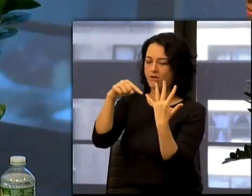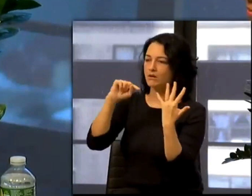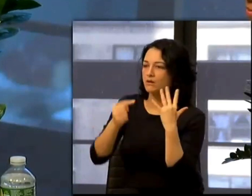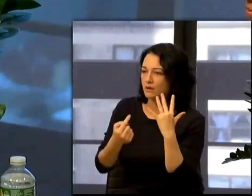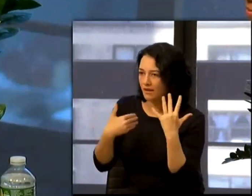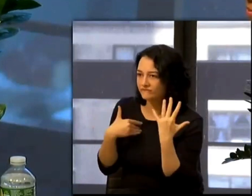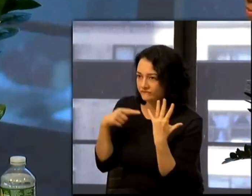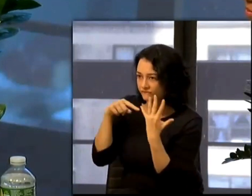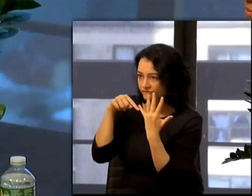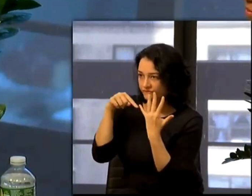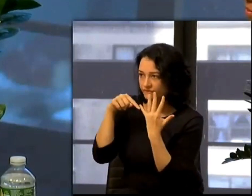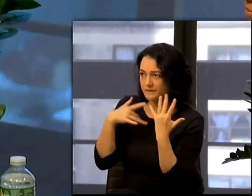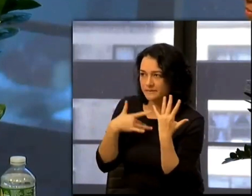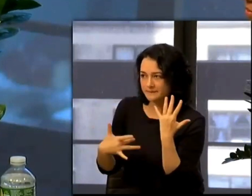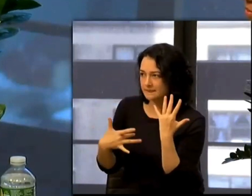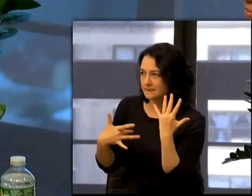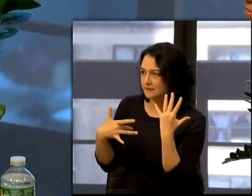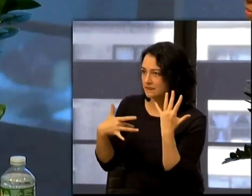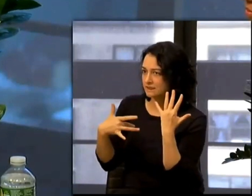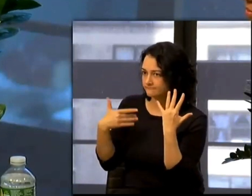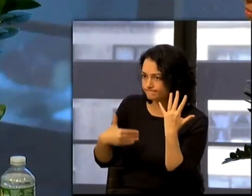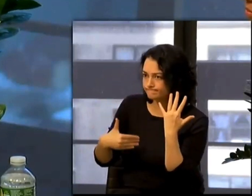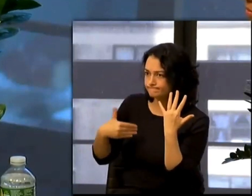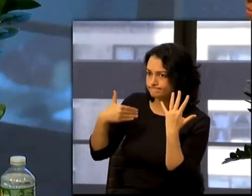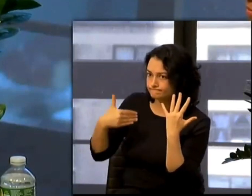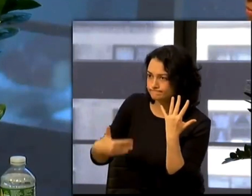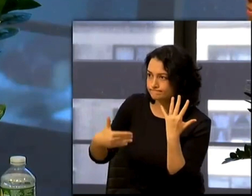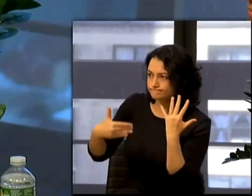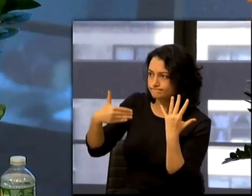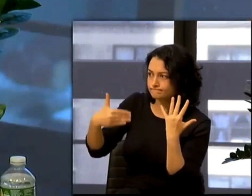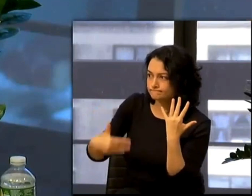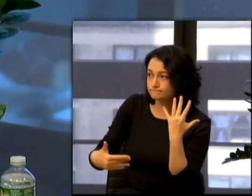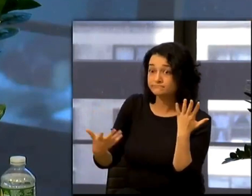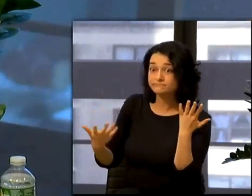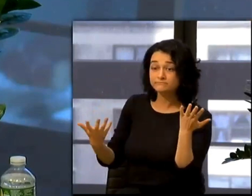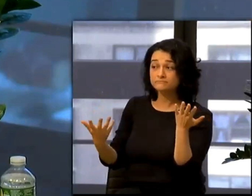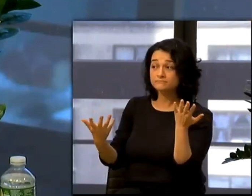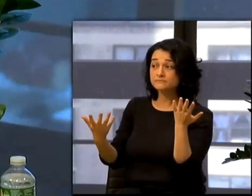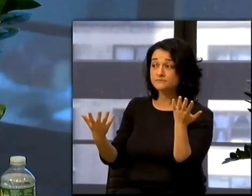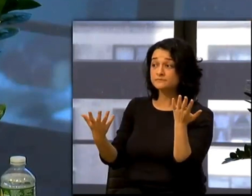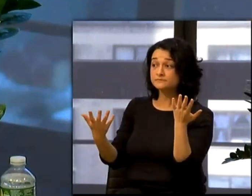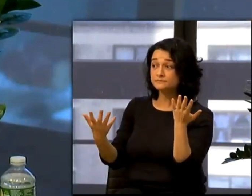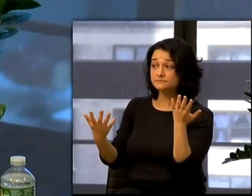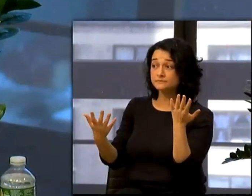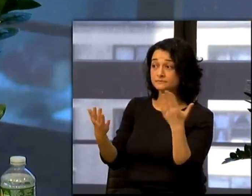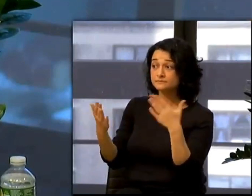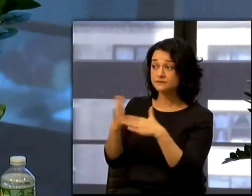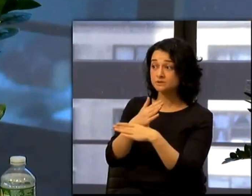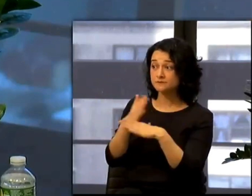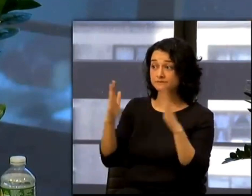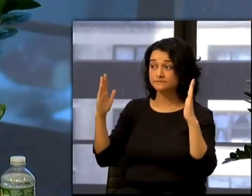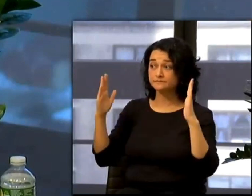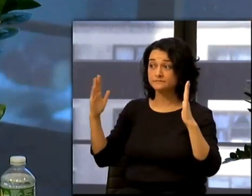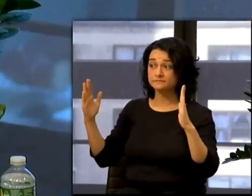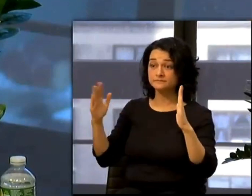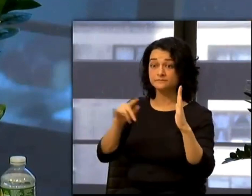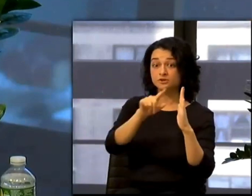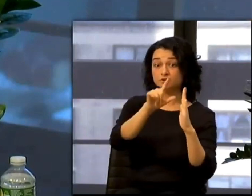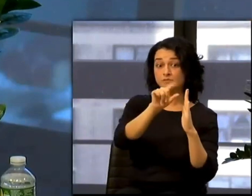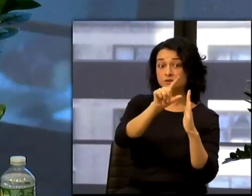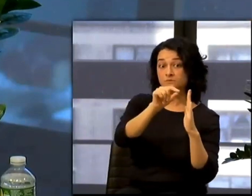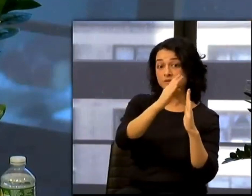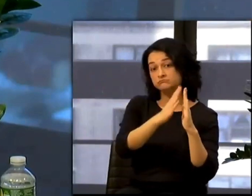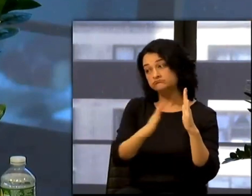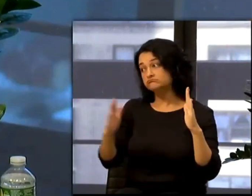Between 2020 and 2022, nearly 8% of hate incidents targeted Asian Americans 60 years and